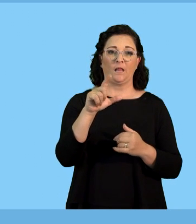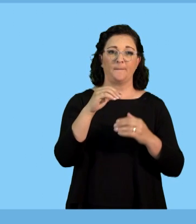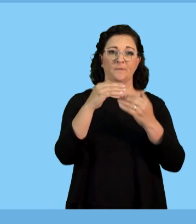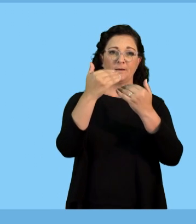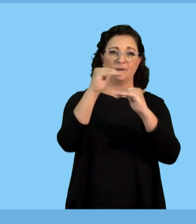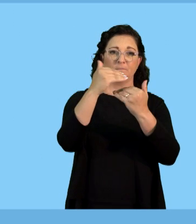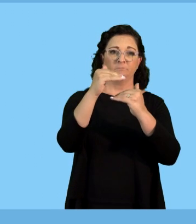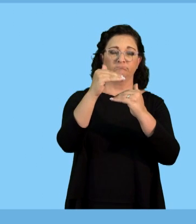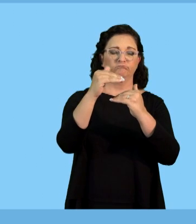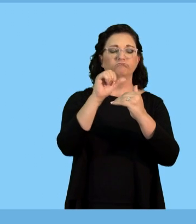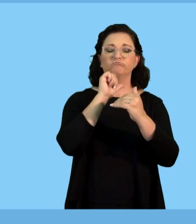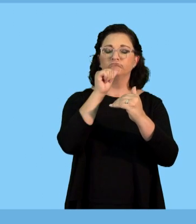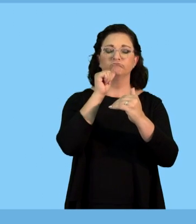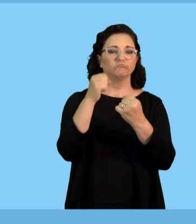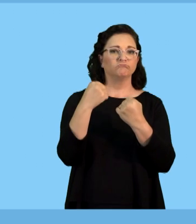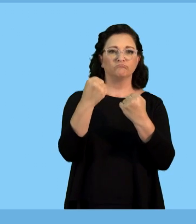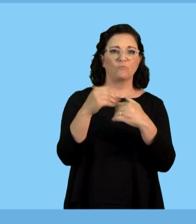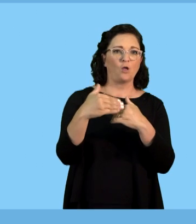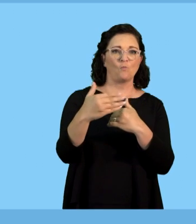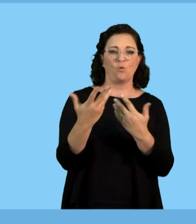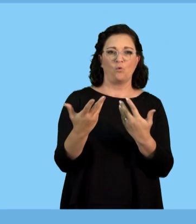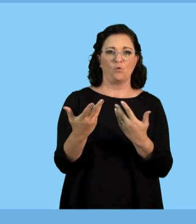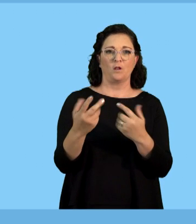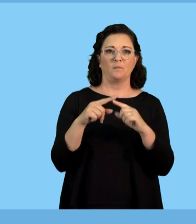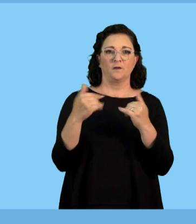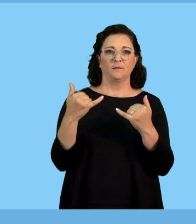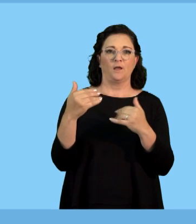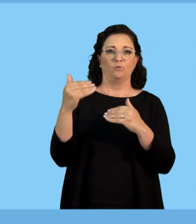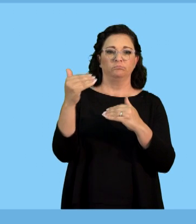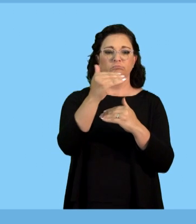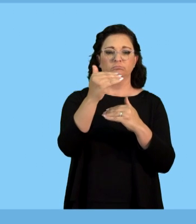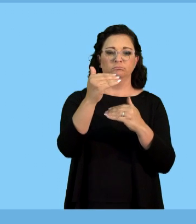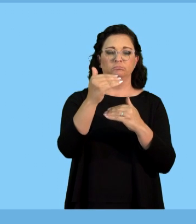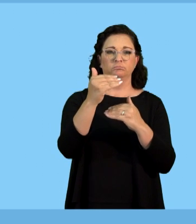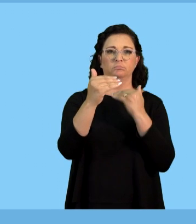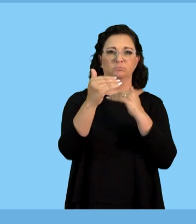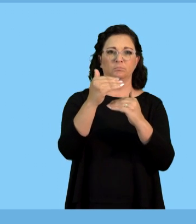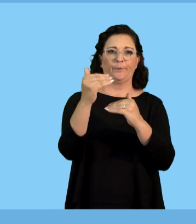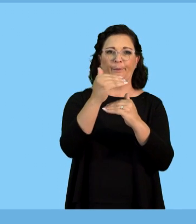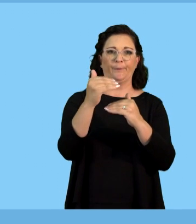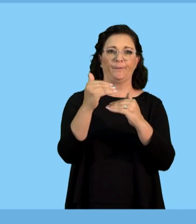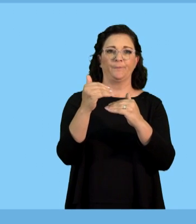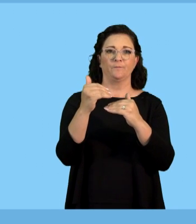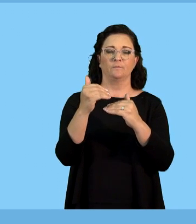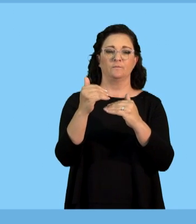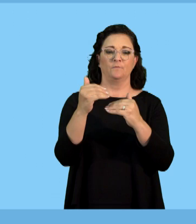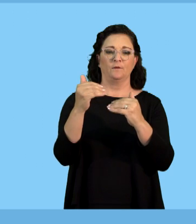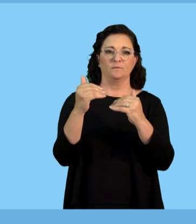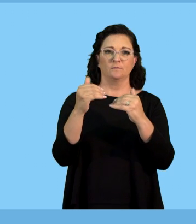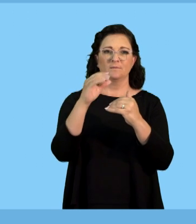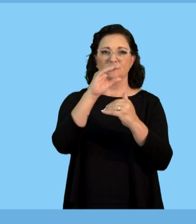in parallel has no overall effect on the current strength. So the current now passing through the